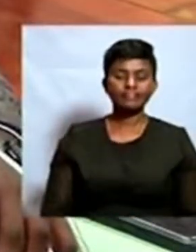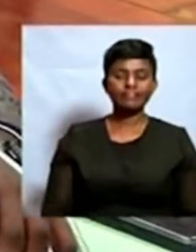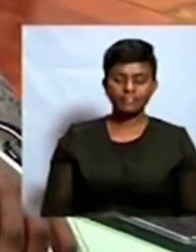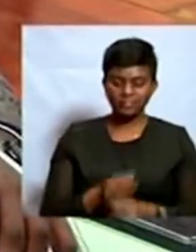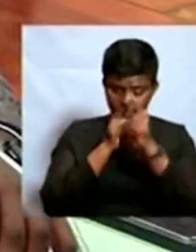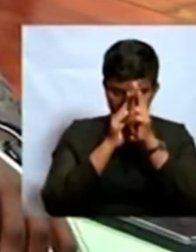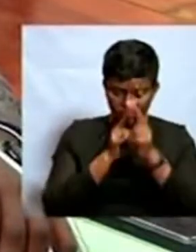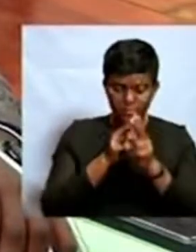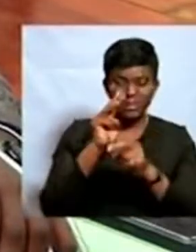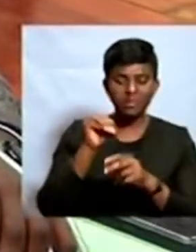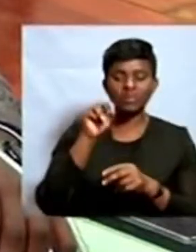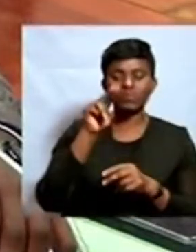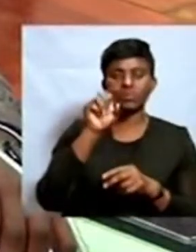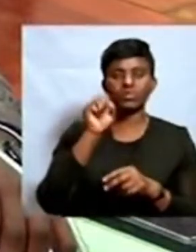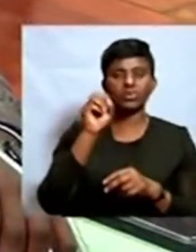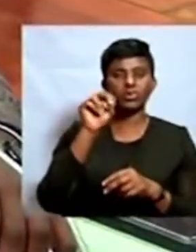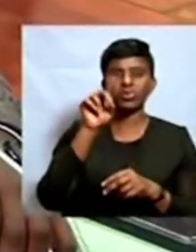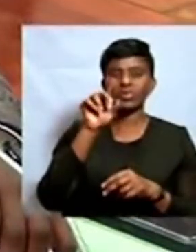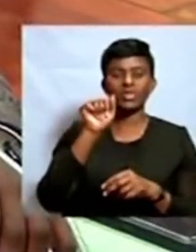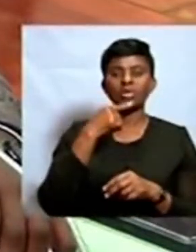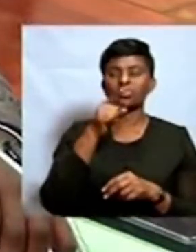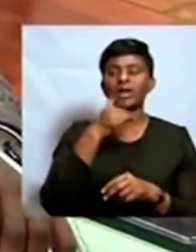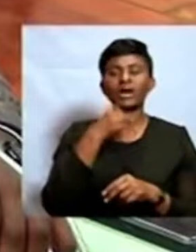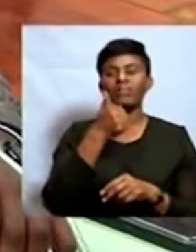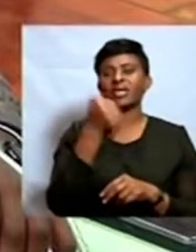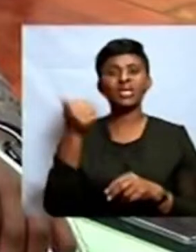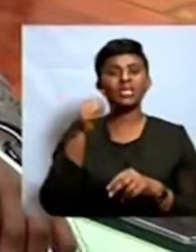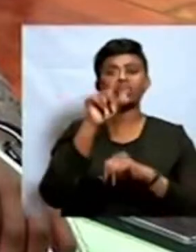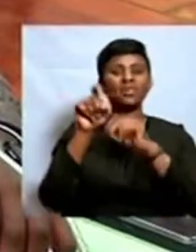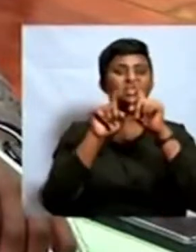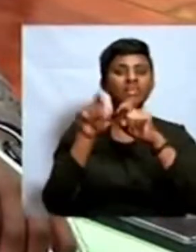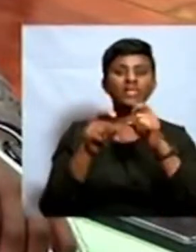Honorable Msonda, do you have any question?